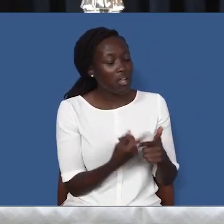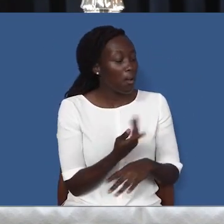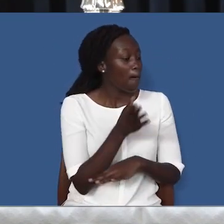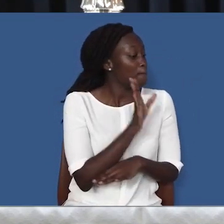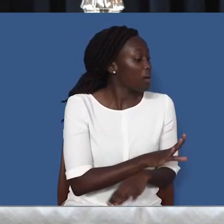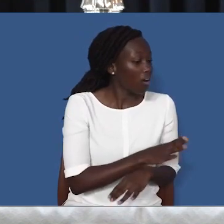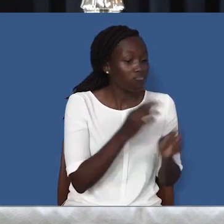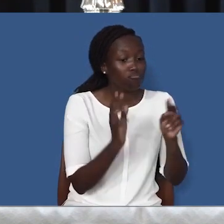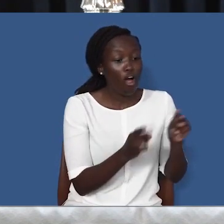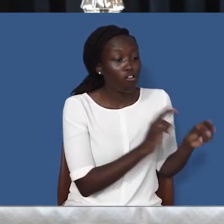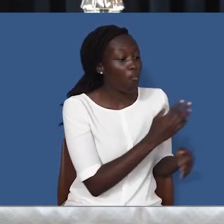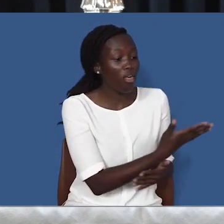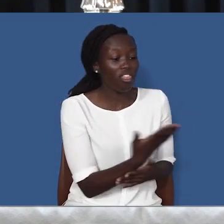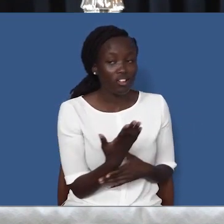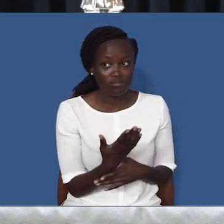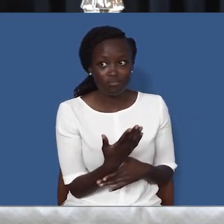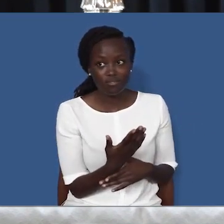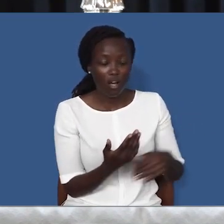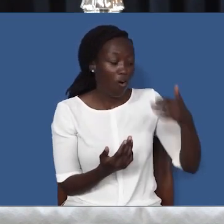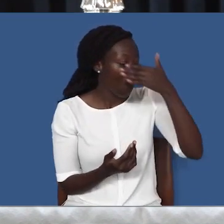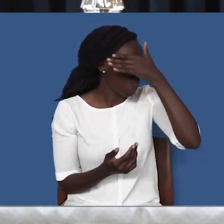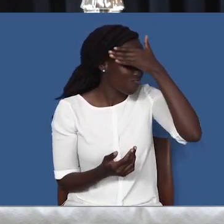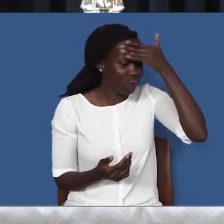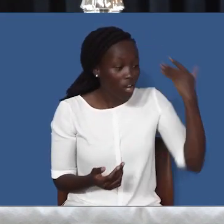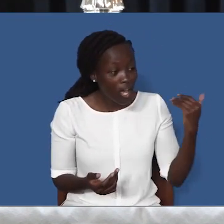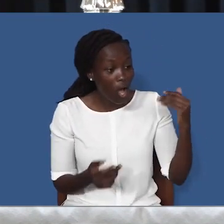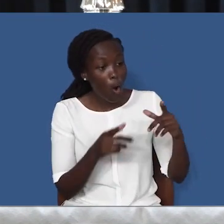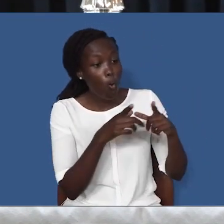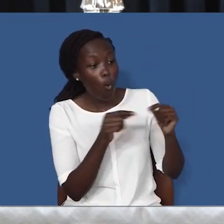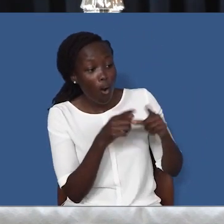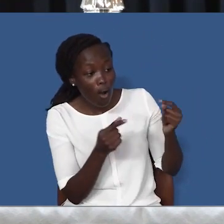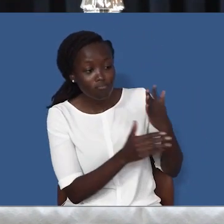and go do our business out there. And you forget the word of God.